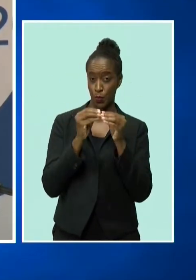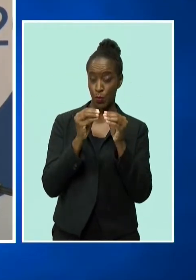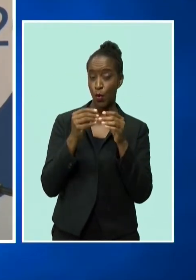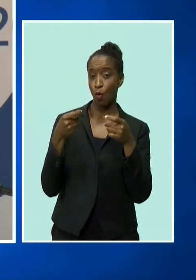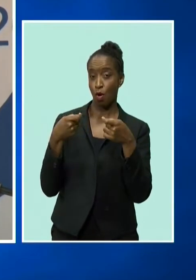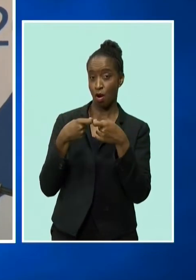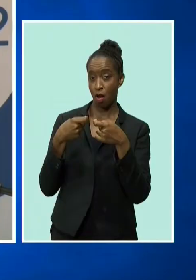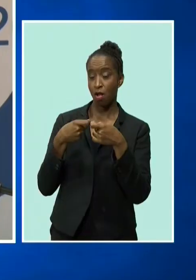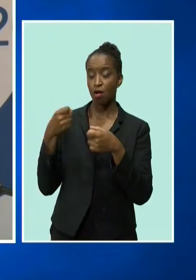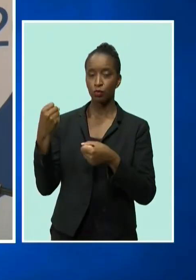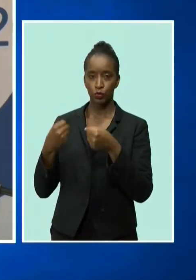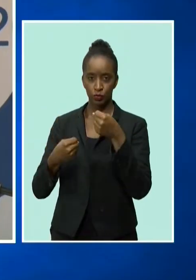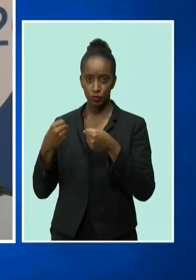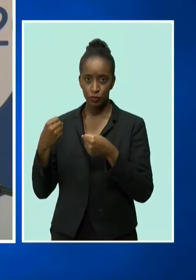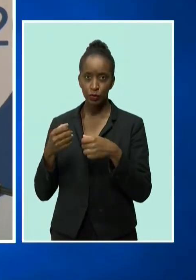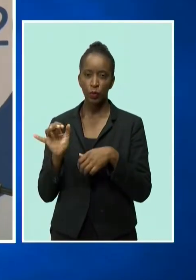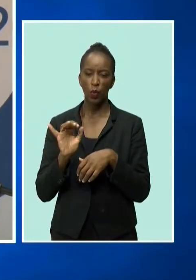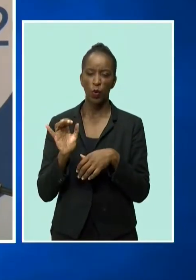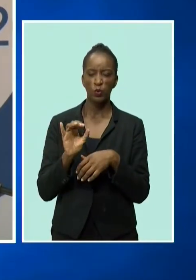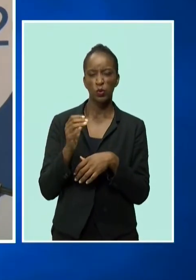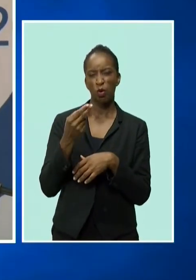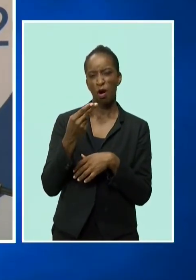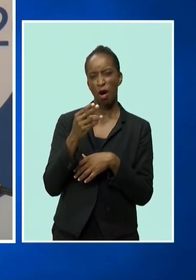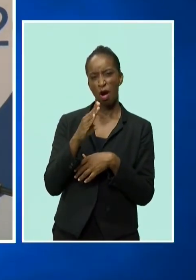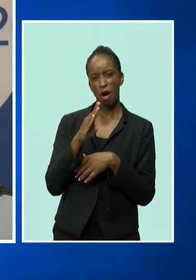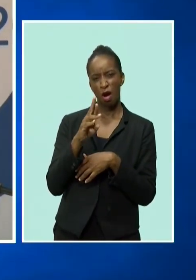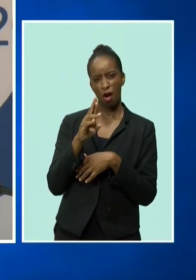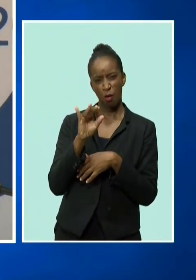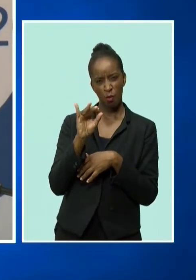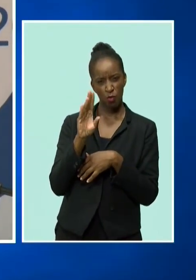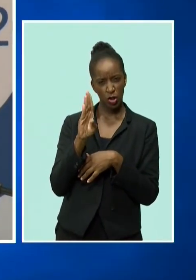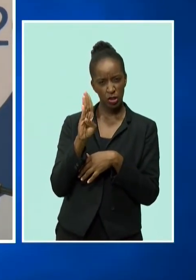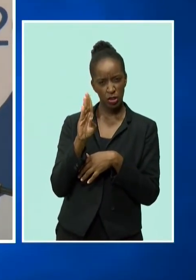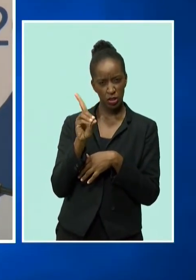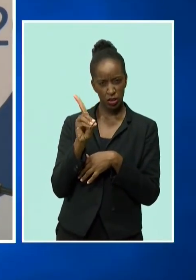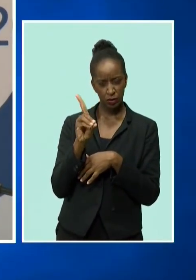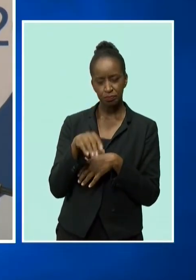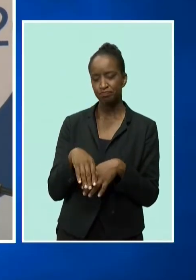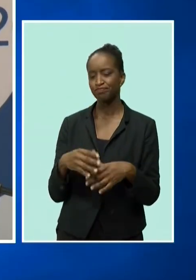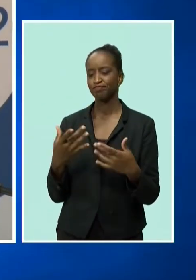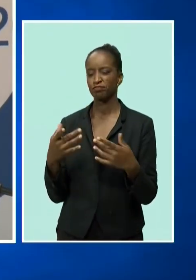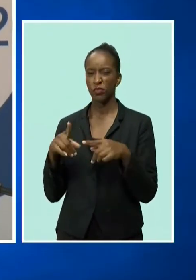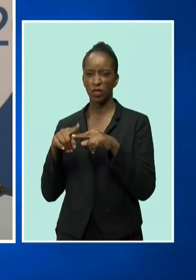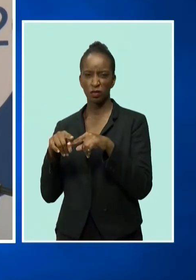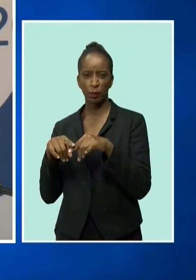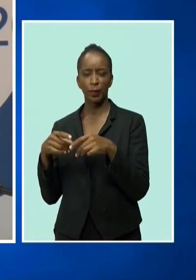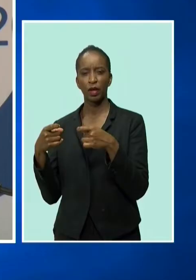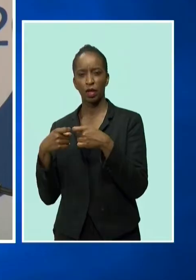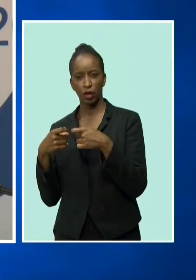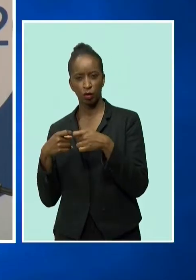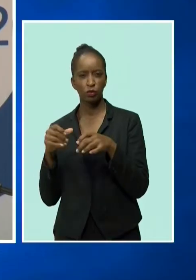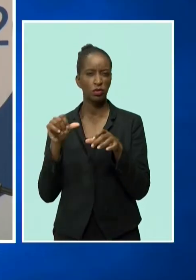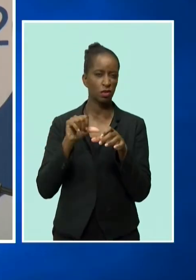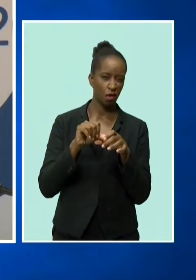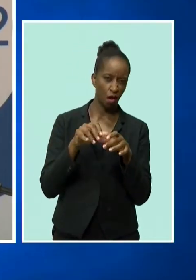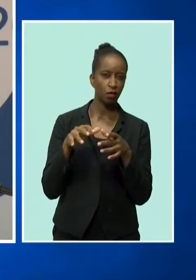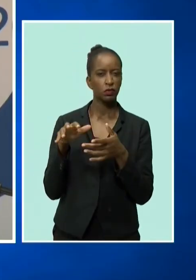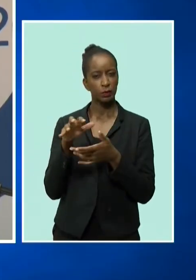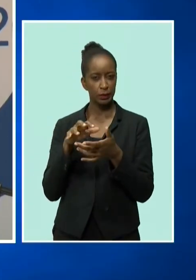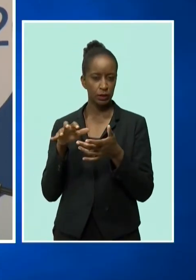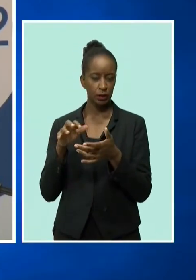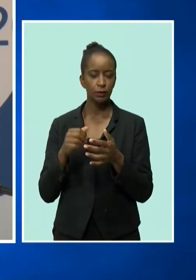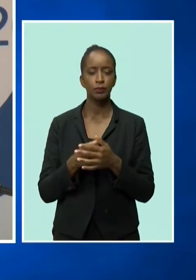hybrid vehicles in the local fleet, utilization of a skilled workforce to provide